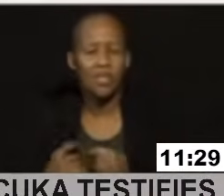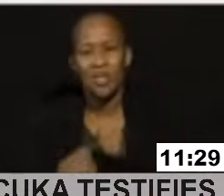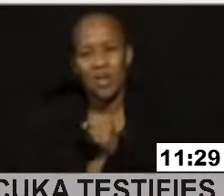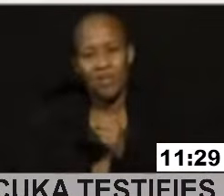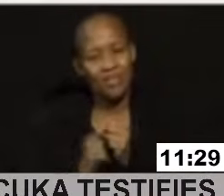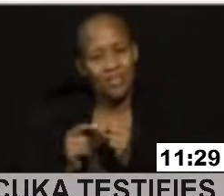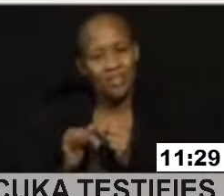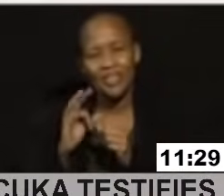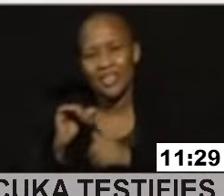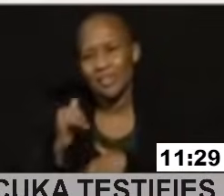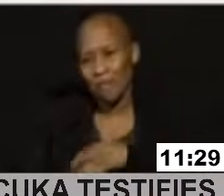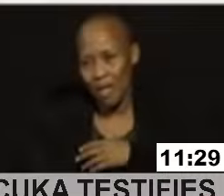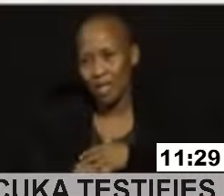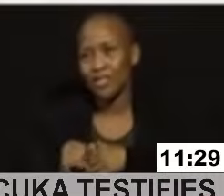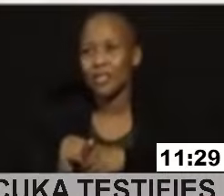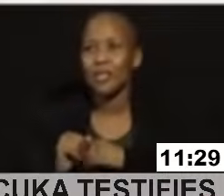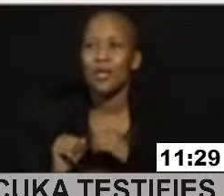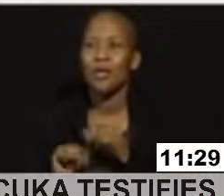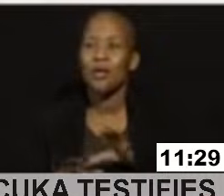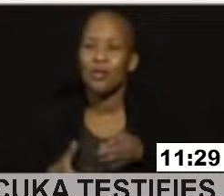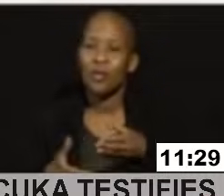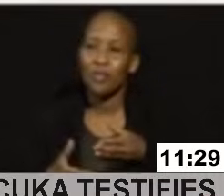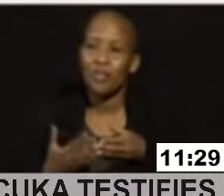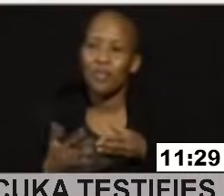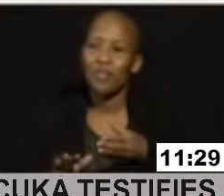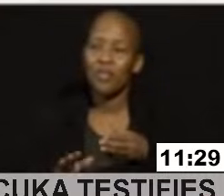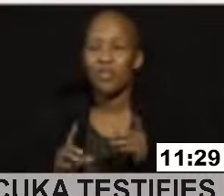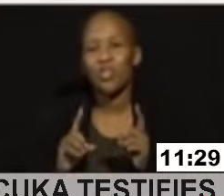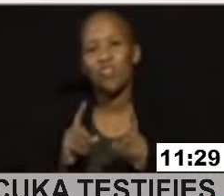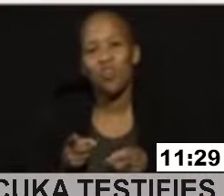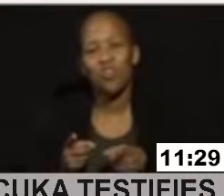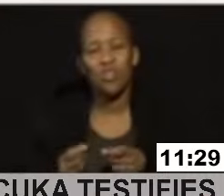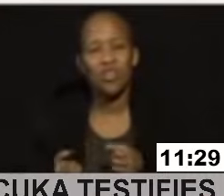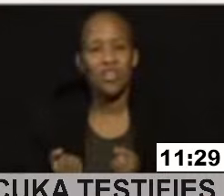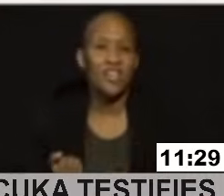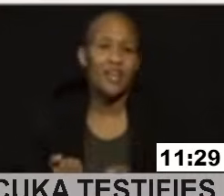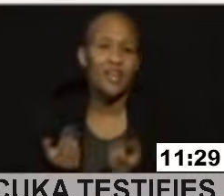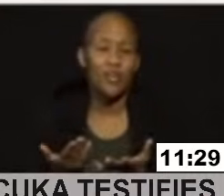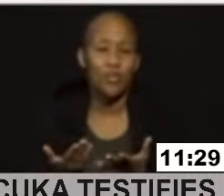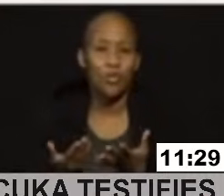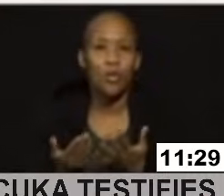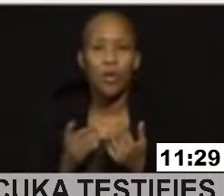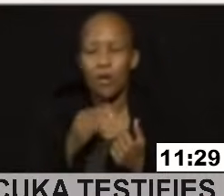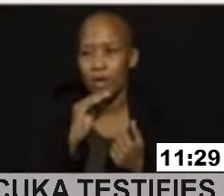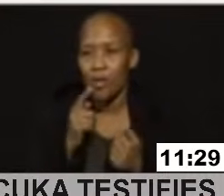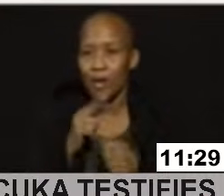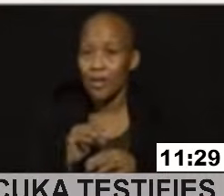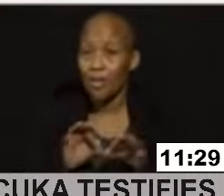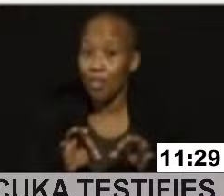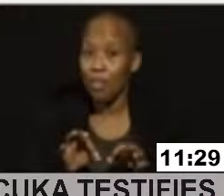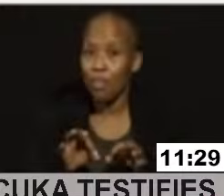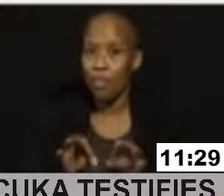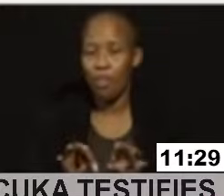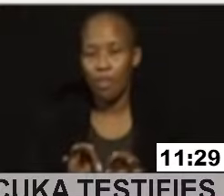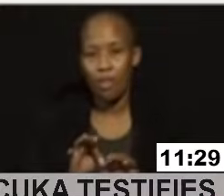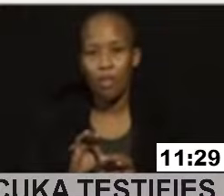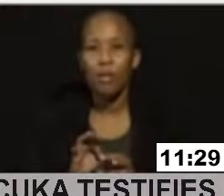another 6 months starting the docket and then issue instructions, which delayed matters. So I